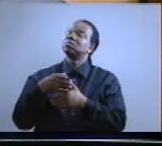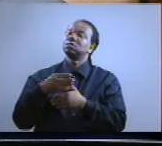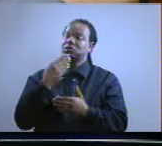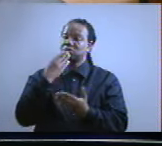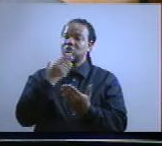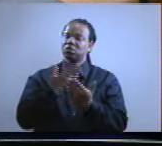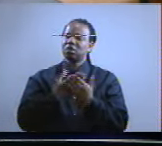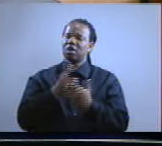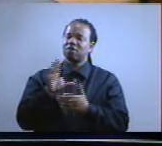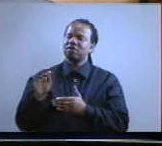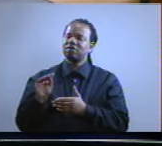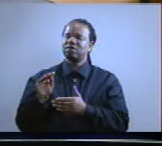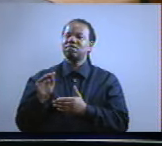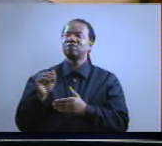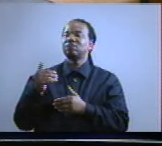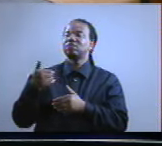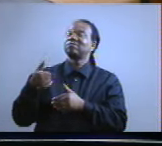Or member right at the back.